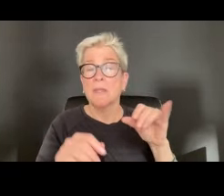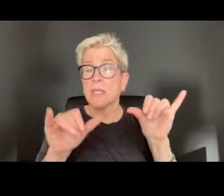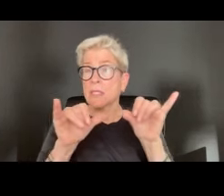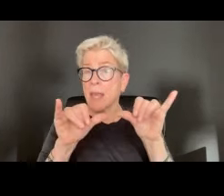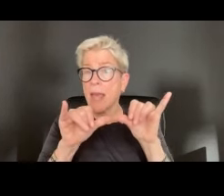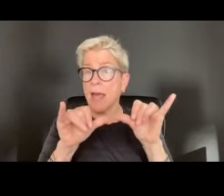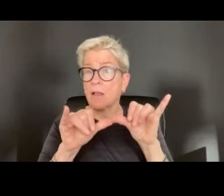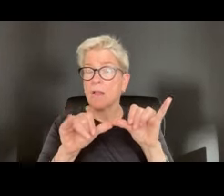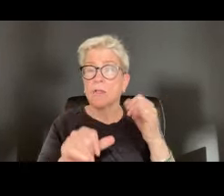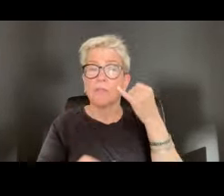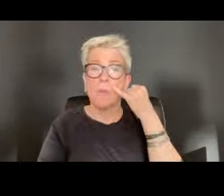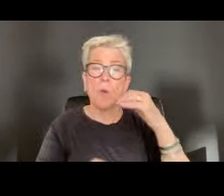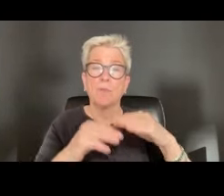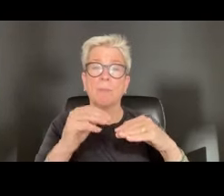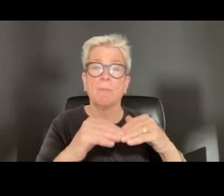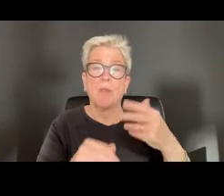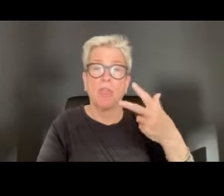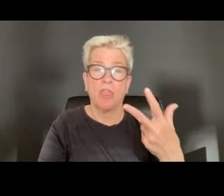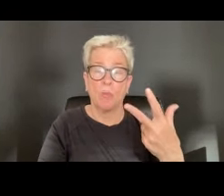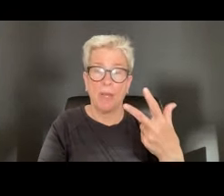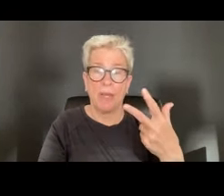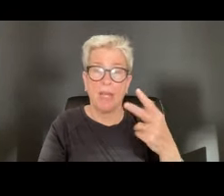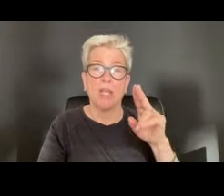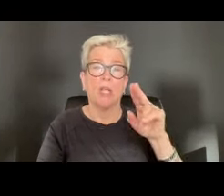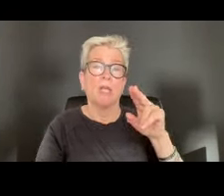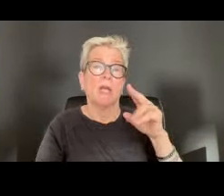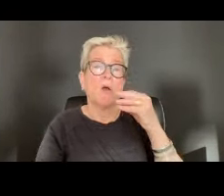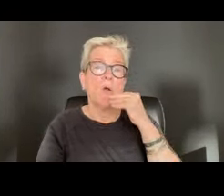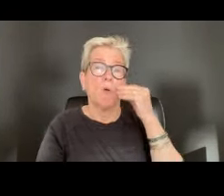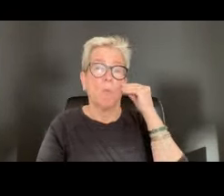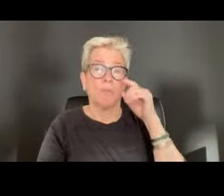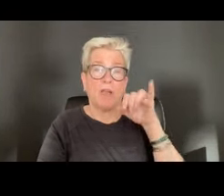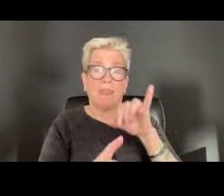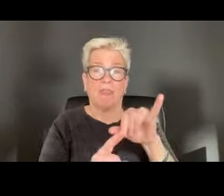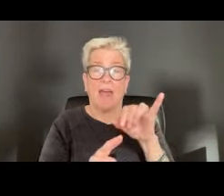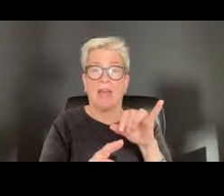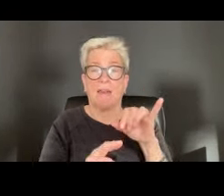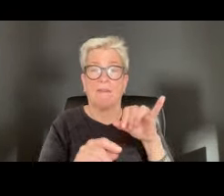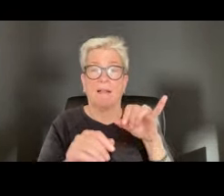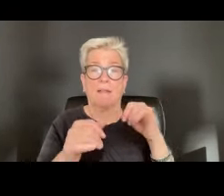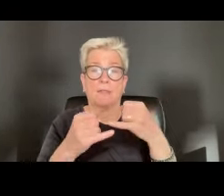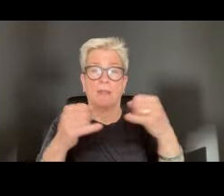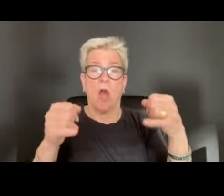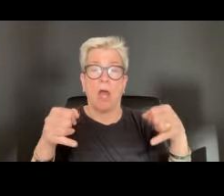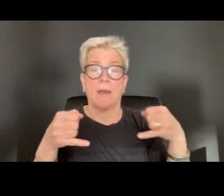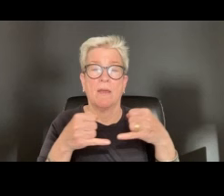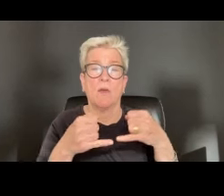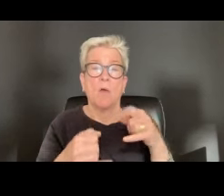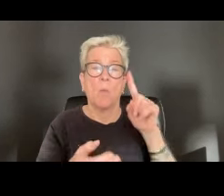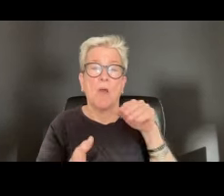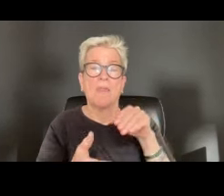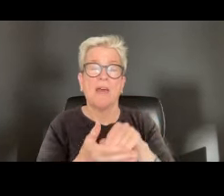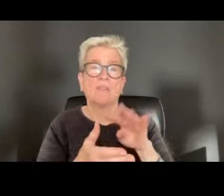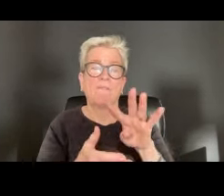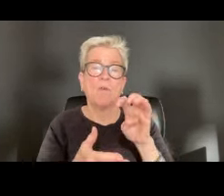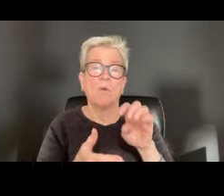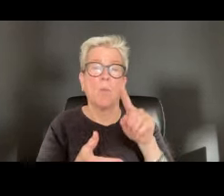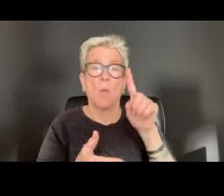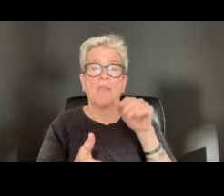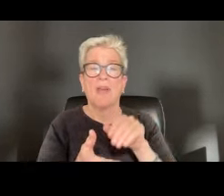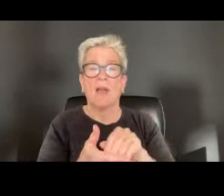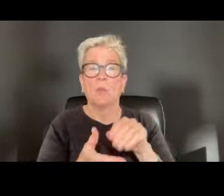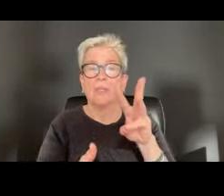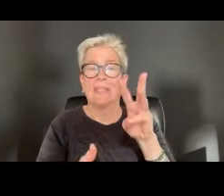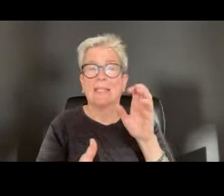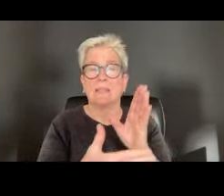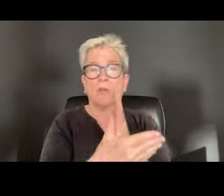build 3 units on that 5,000 square foot lot, they would tend to be of a scale of 1,400 to 1,600 square feet.